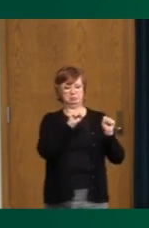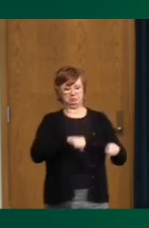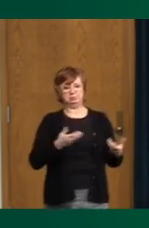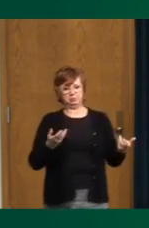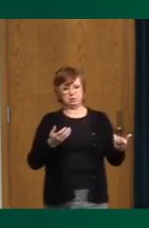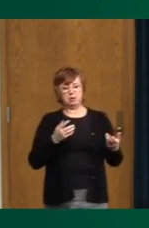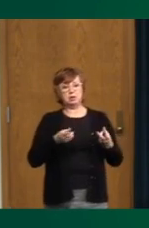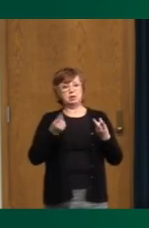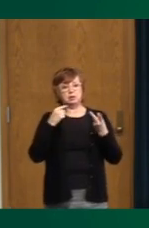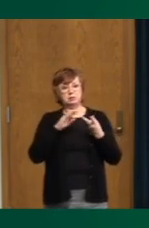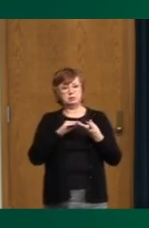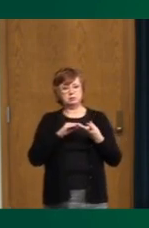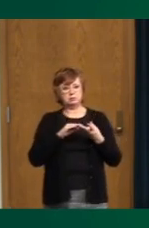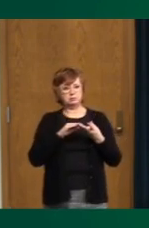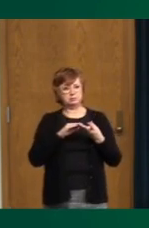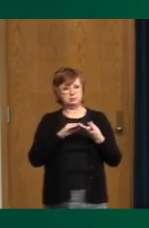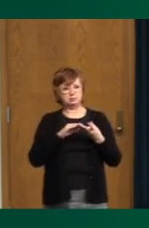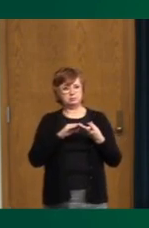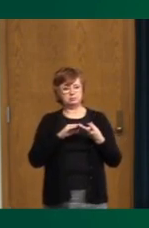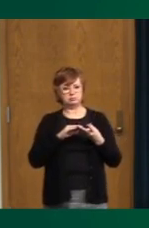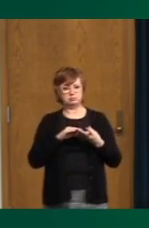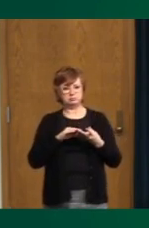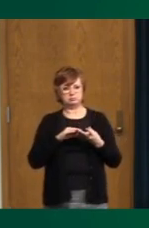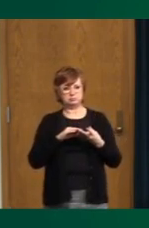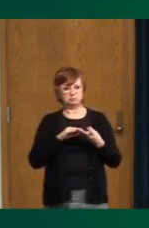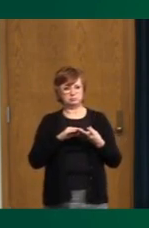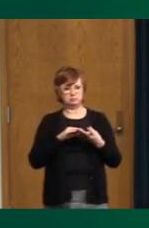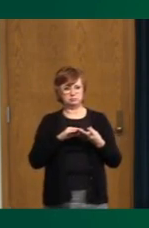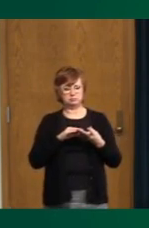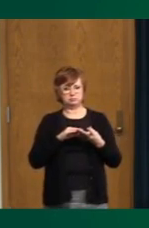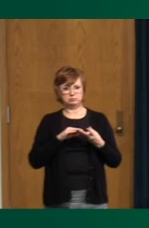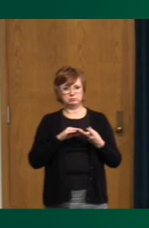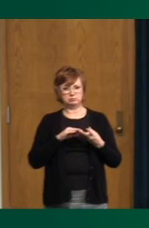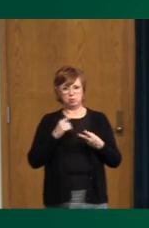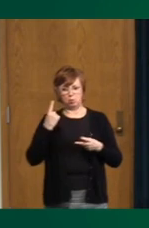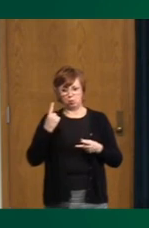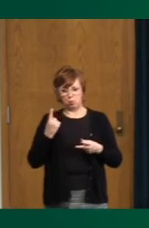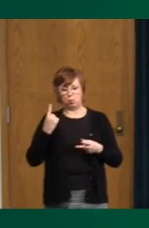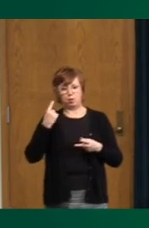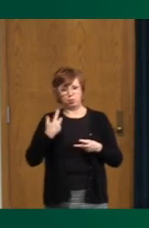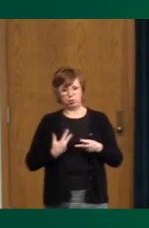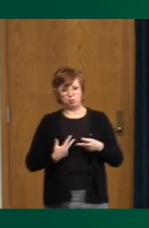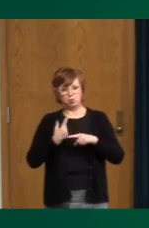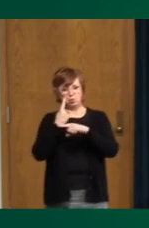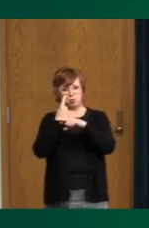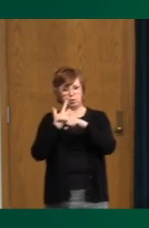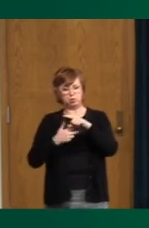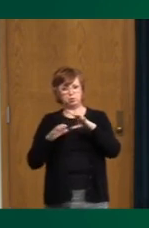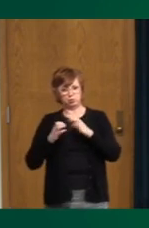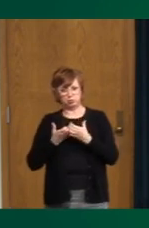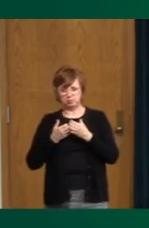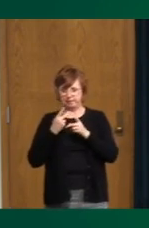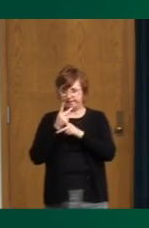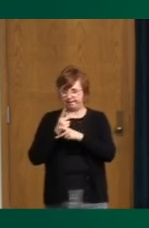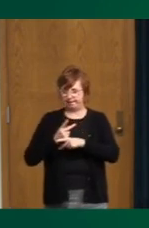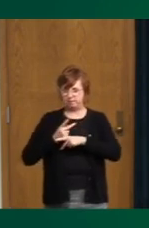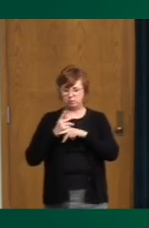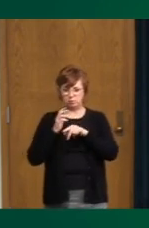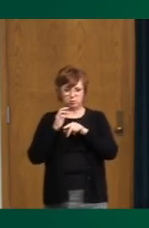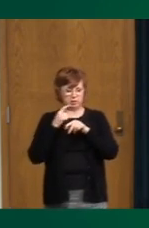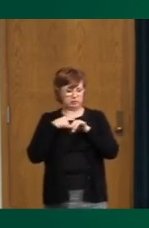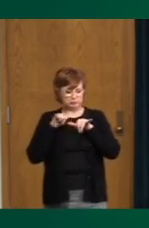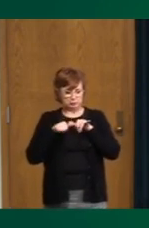us, a third of us are still very cautious, and we're staying home as much as possible, maybe working at